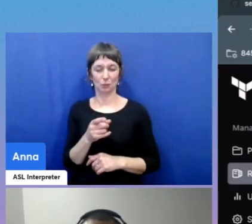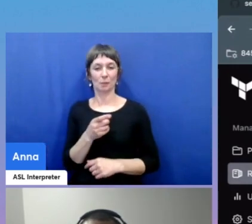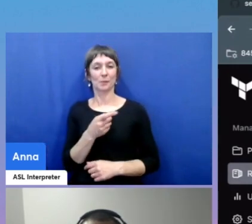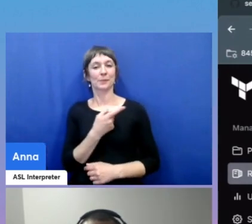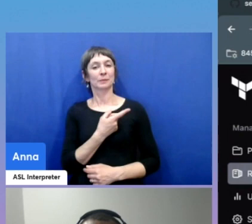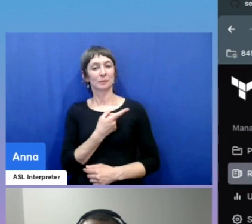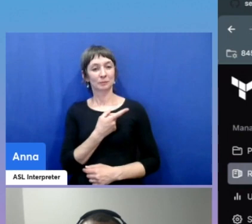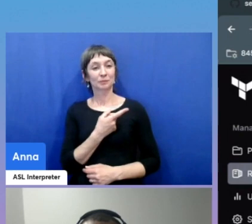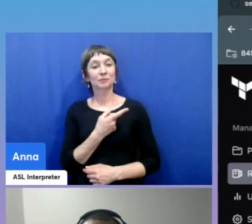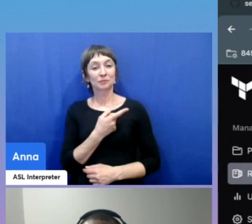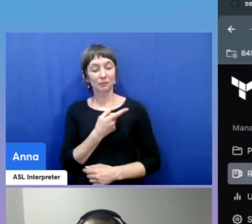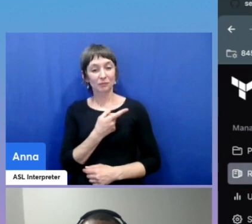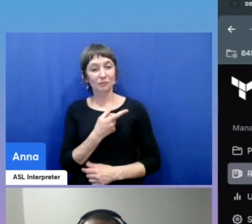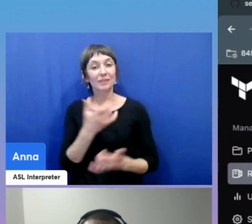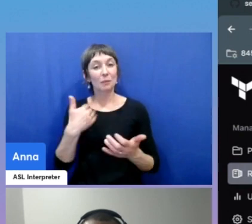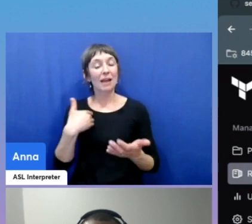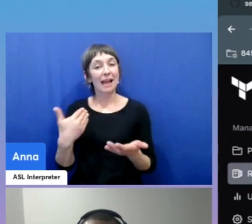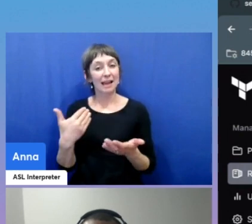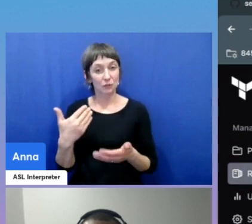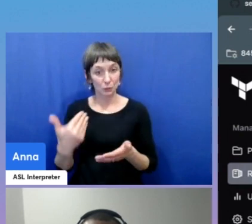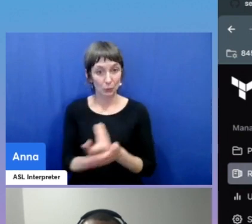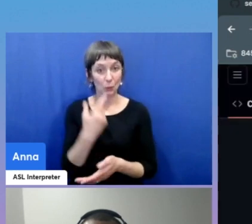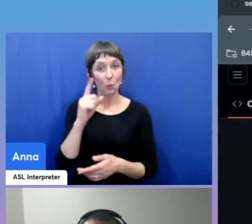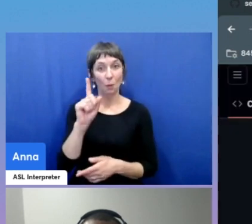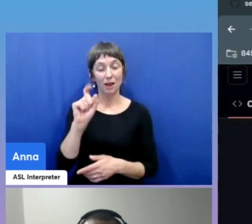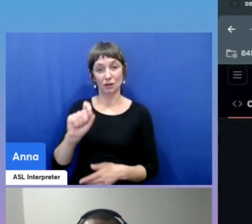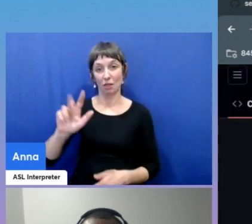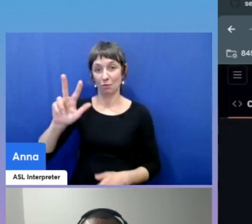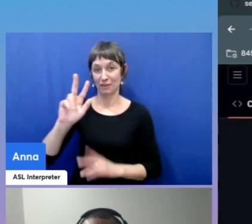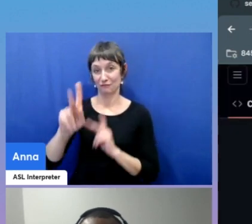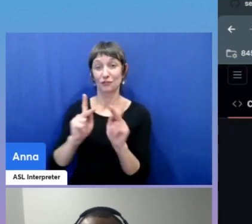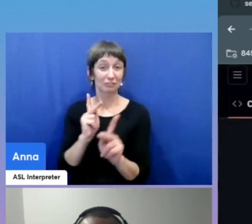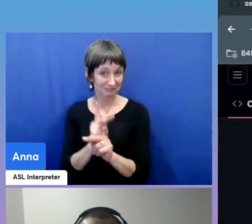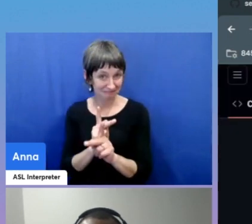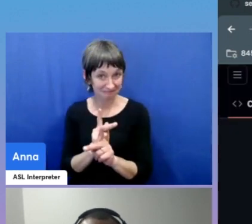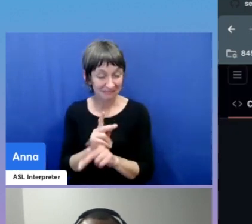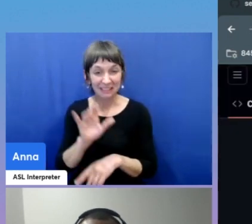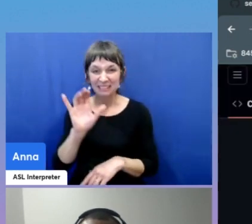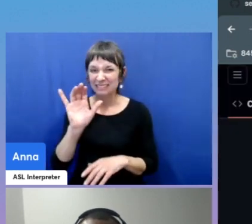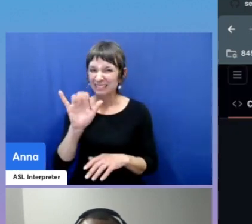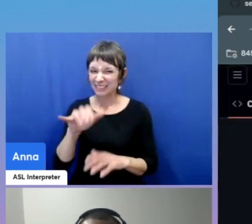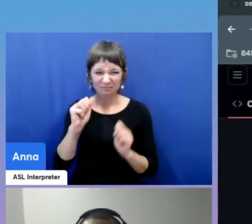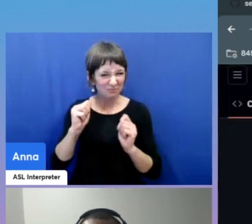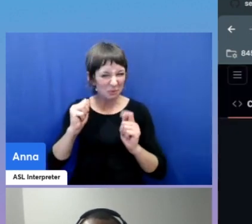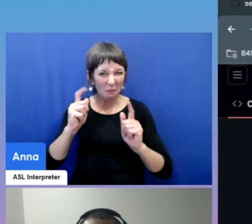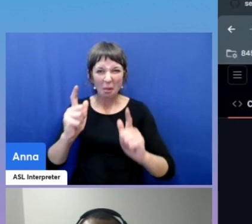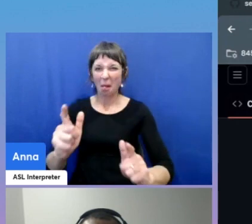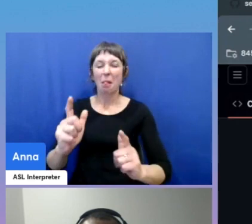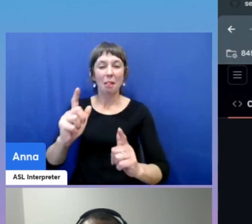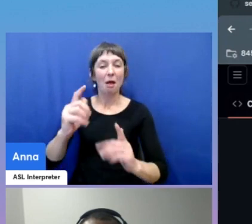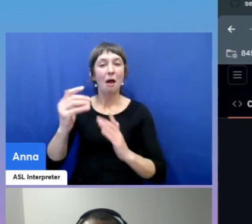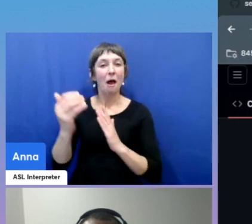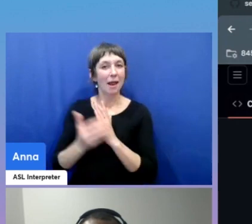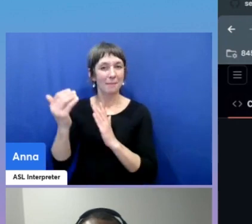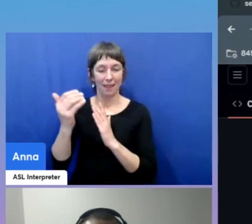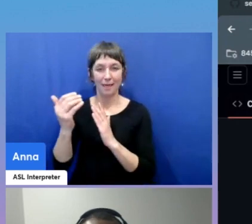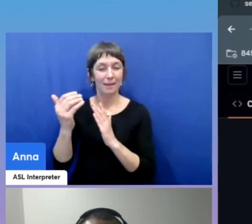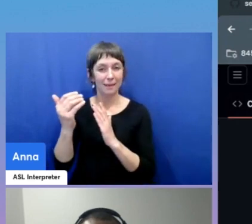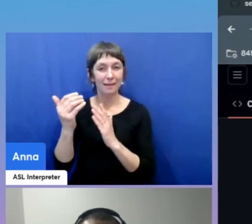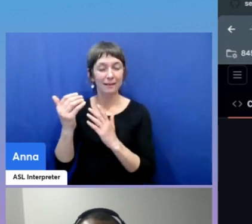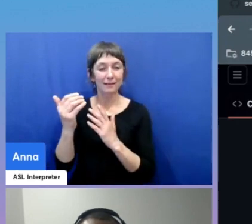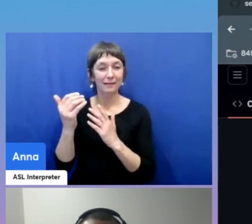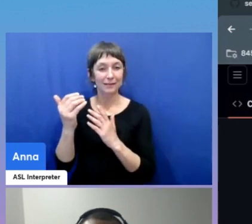now we have the new 1.3 version. And that is all automated. And that is all automated